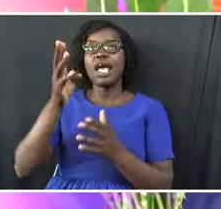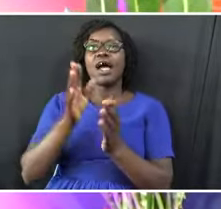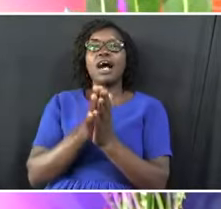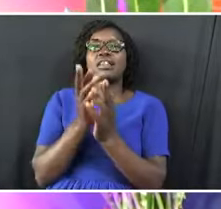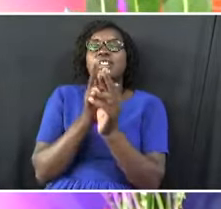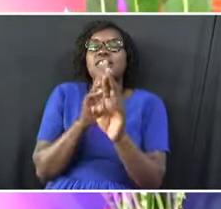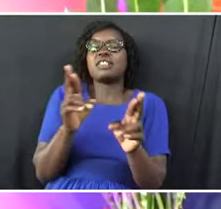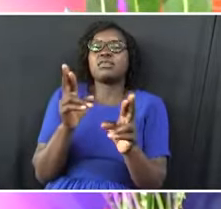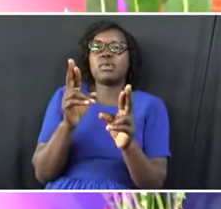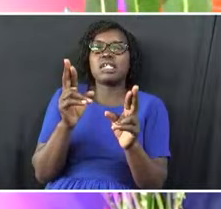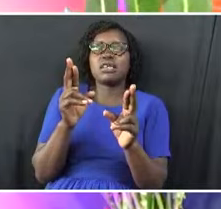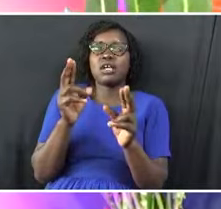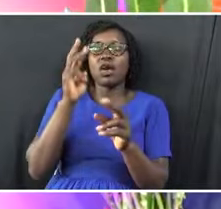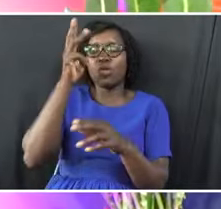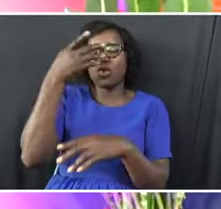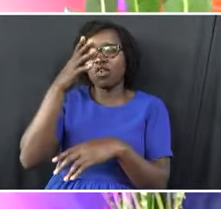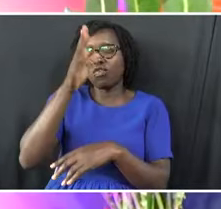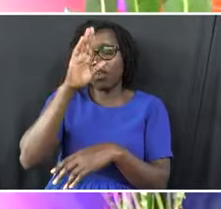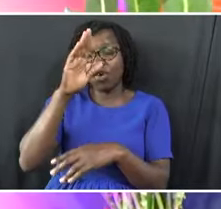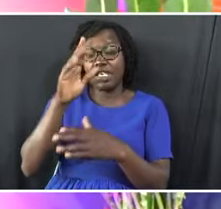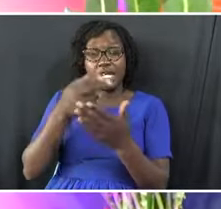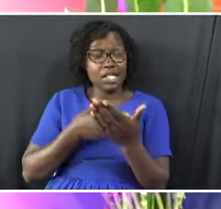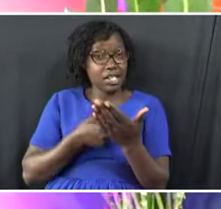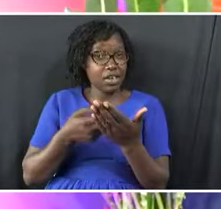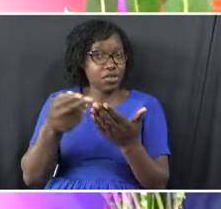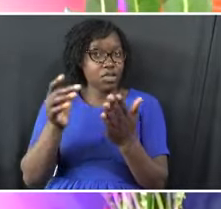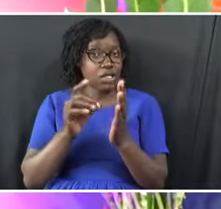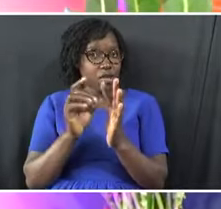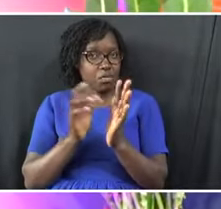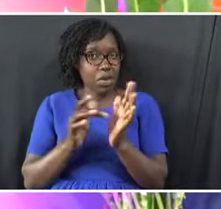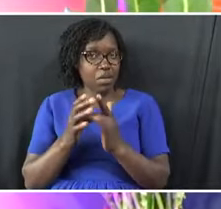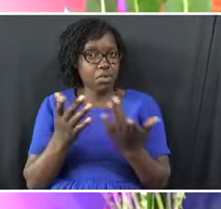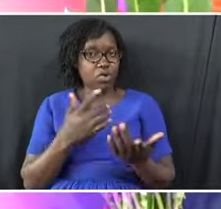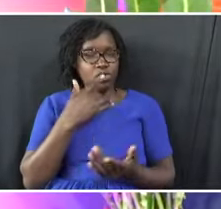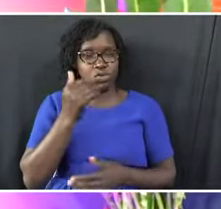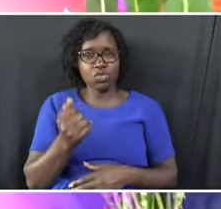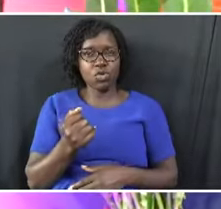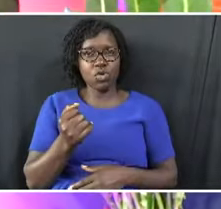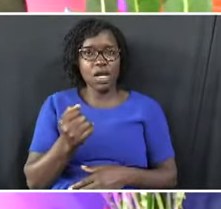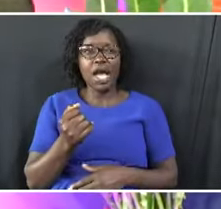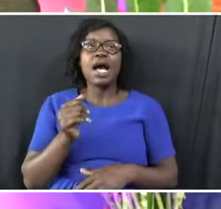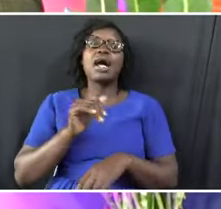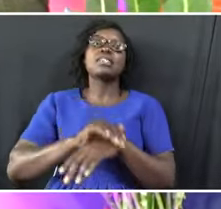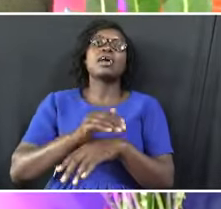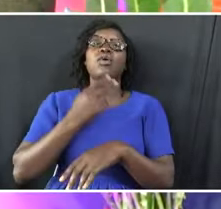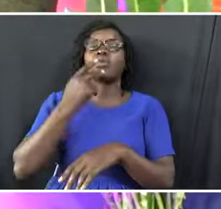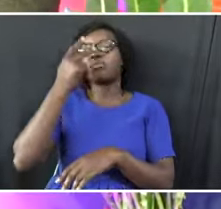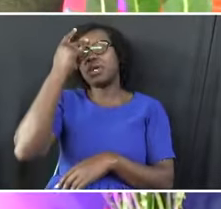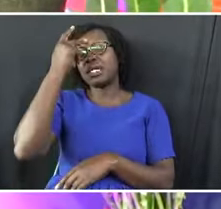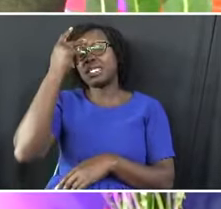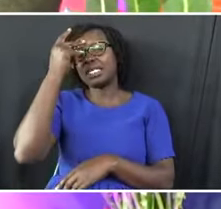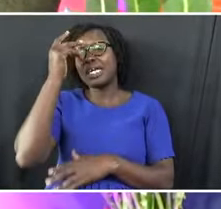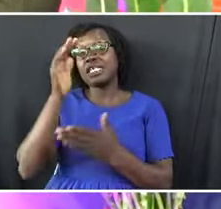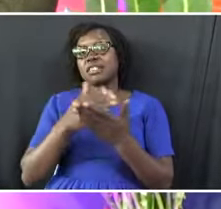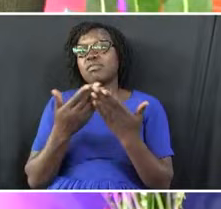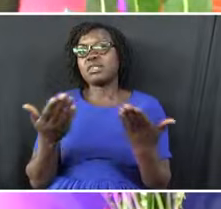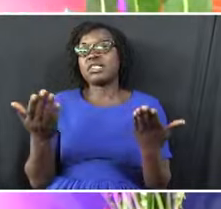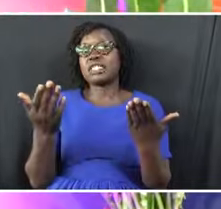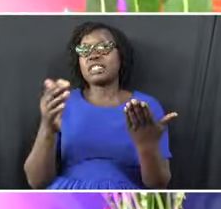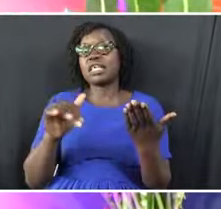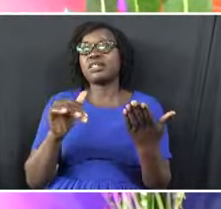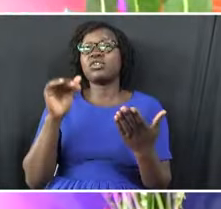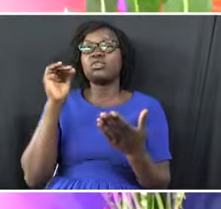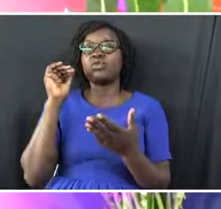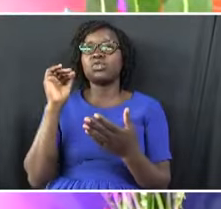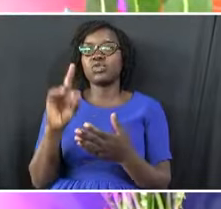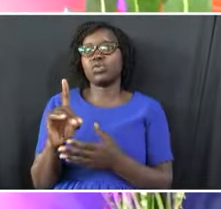will of God in the old scriptures. Because as a good parent, there are some things you are